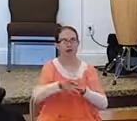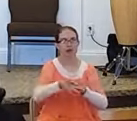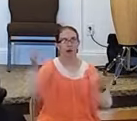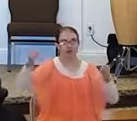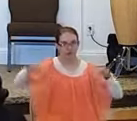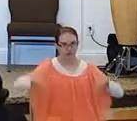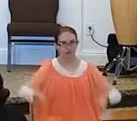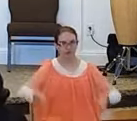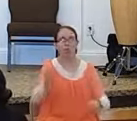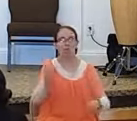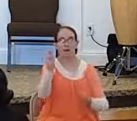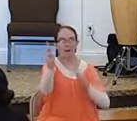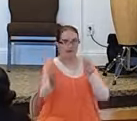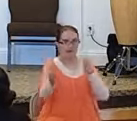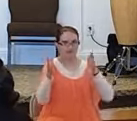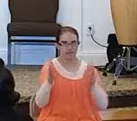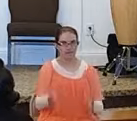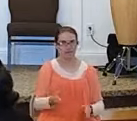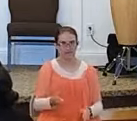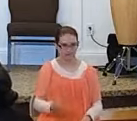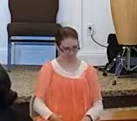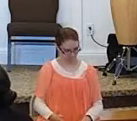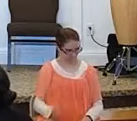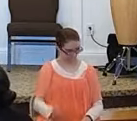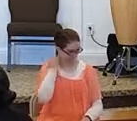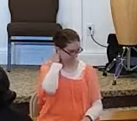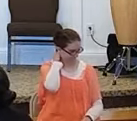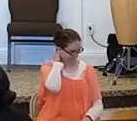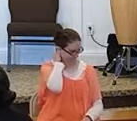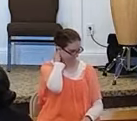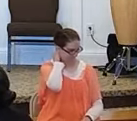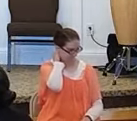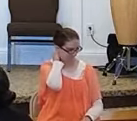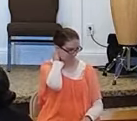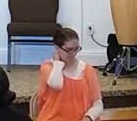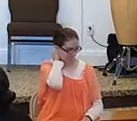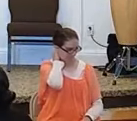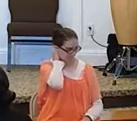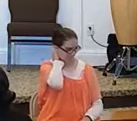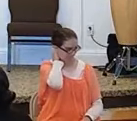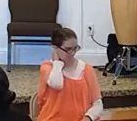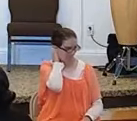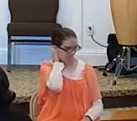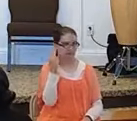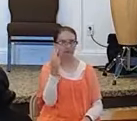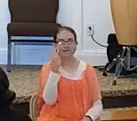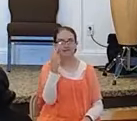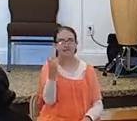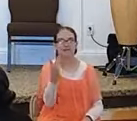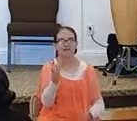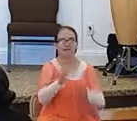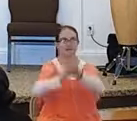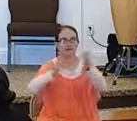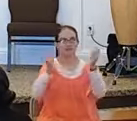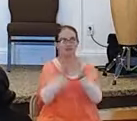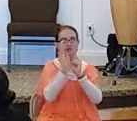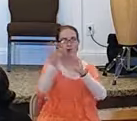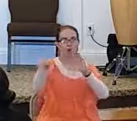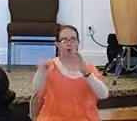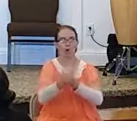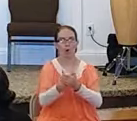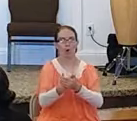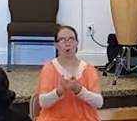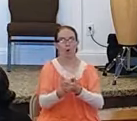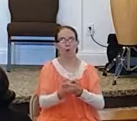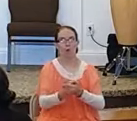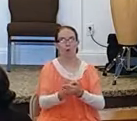his way for one person. Amen. Hallelujah. I've seen him change the whole tenor